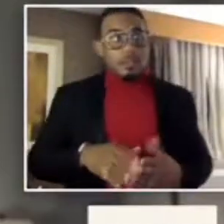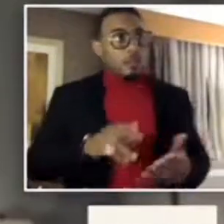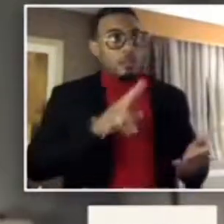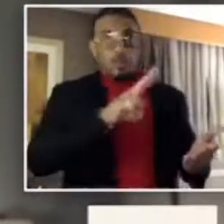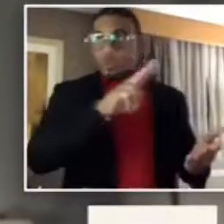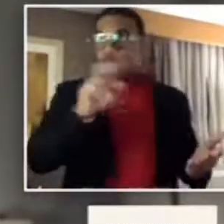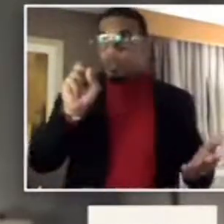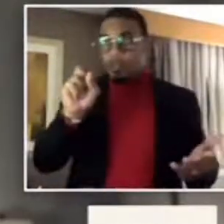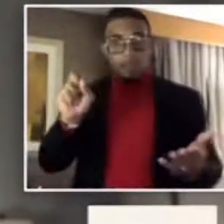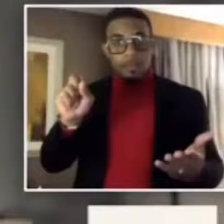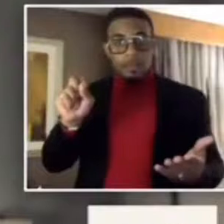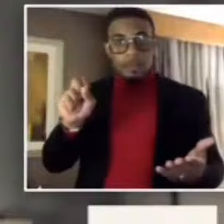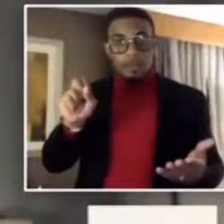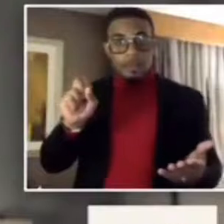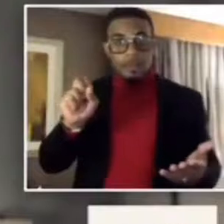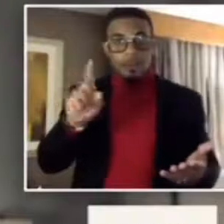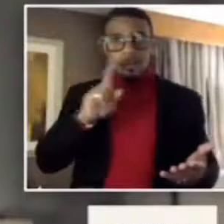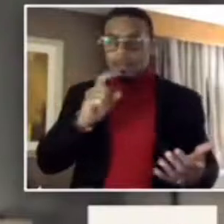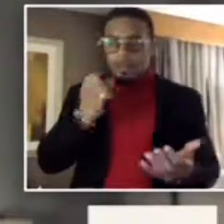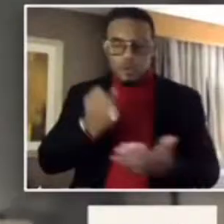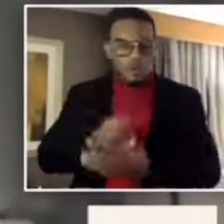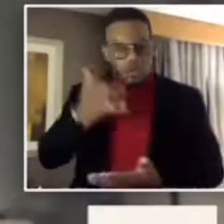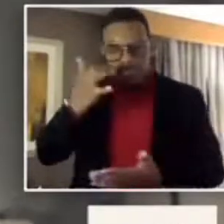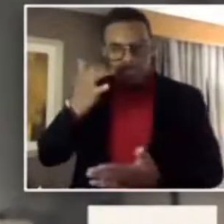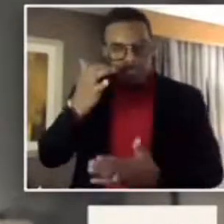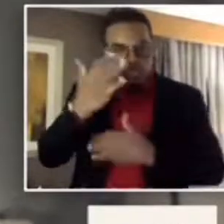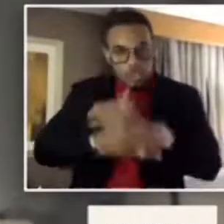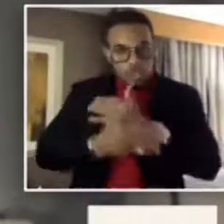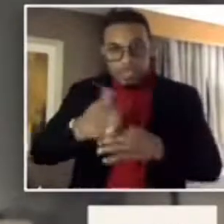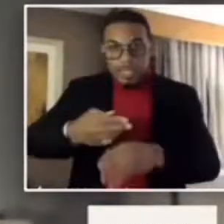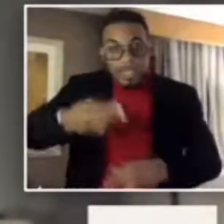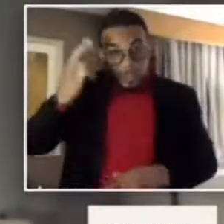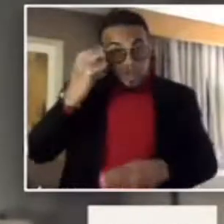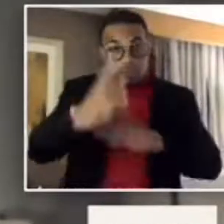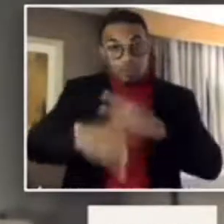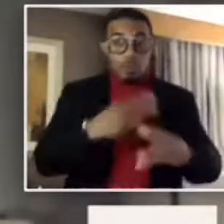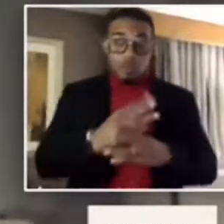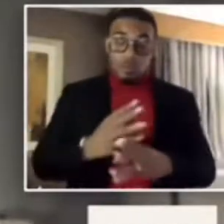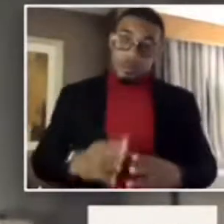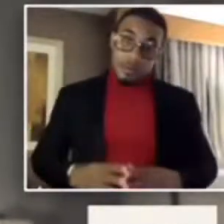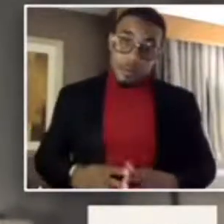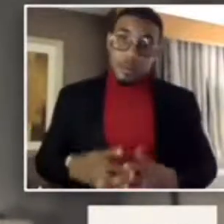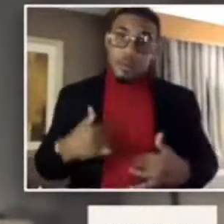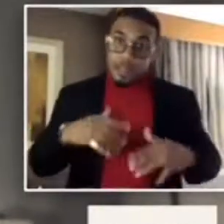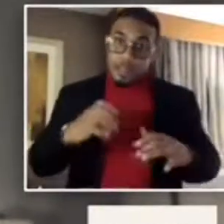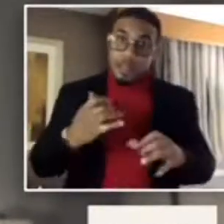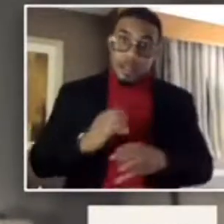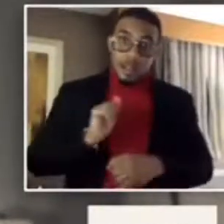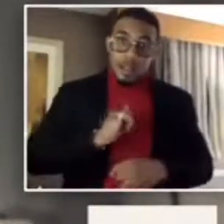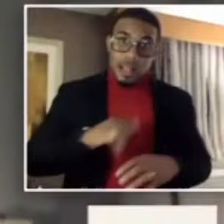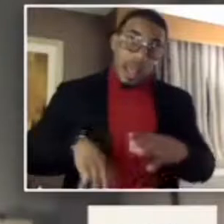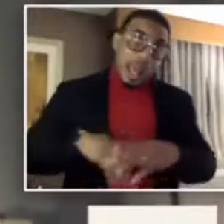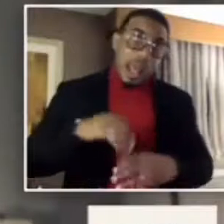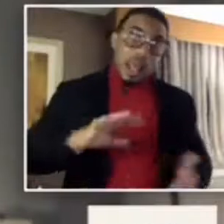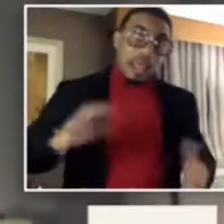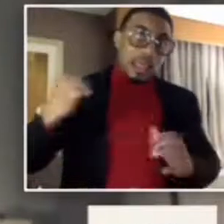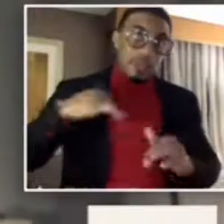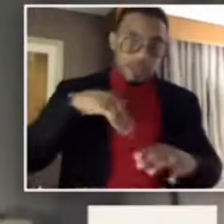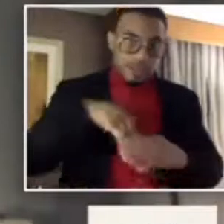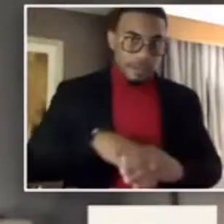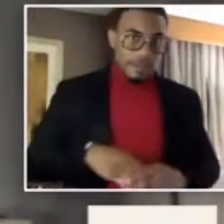of America is the richest country in the history of the world. We can get ourselves out of the messes that we're